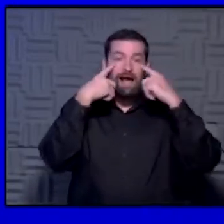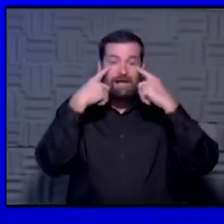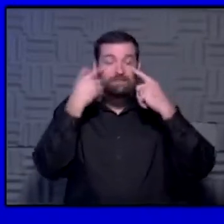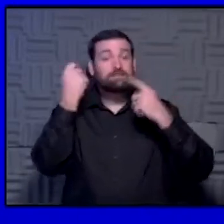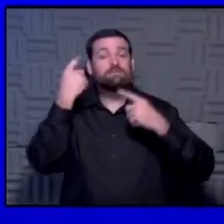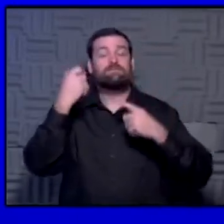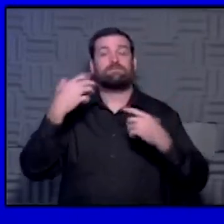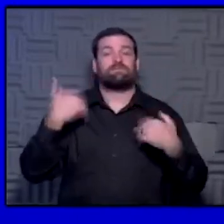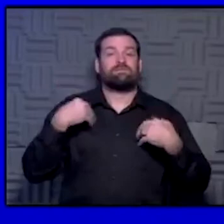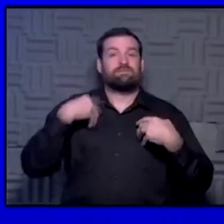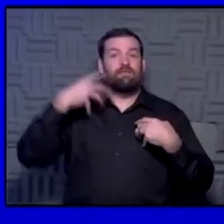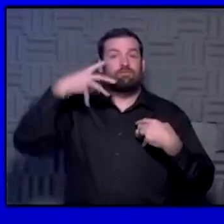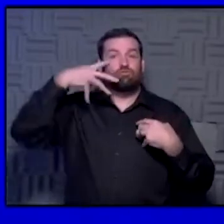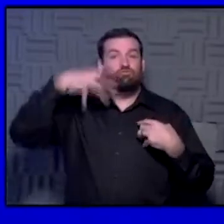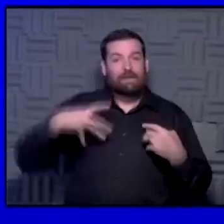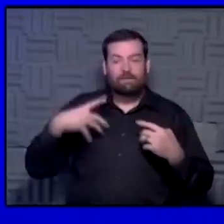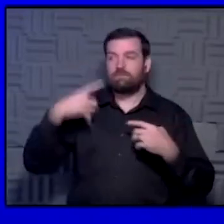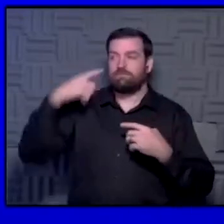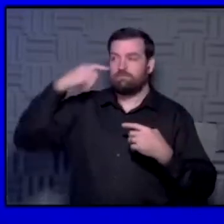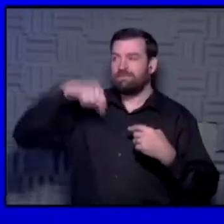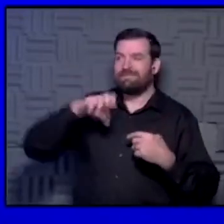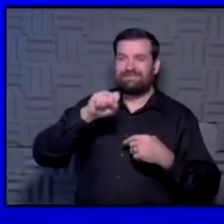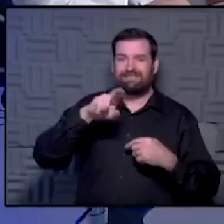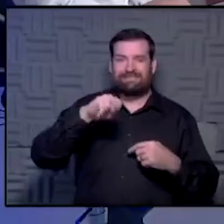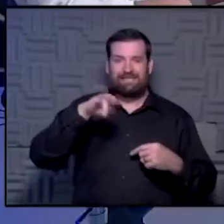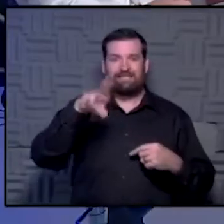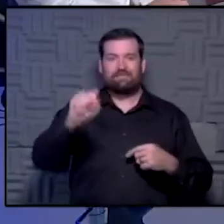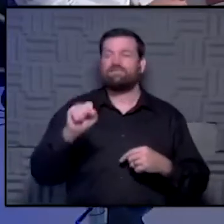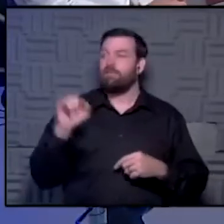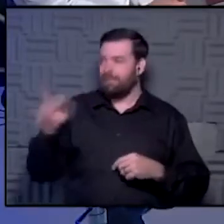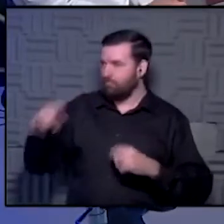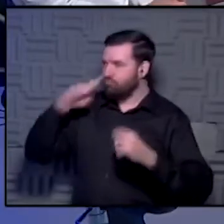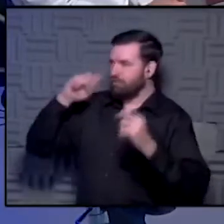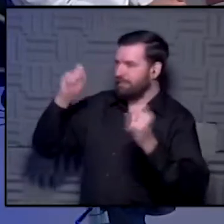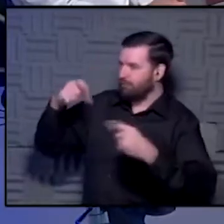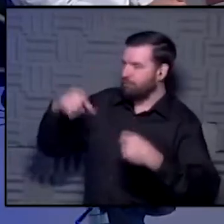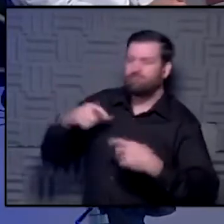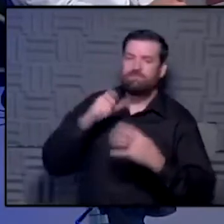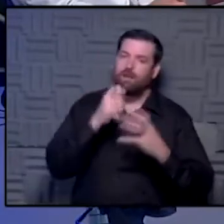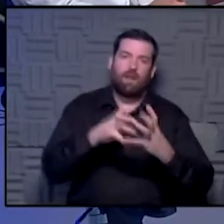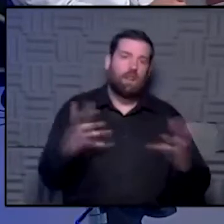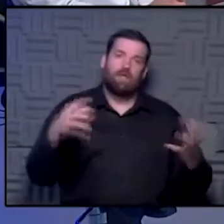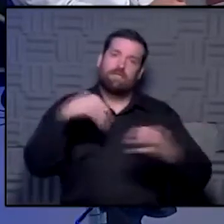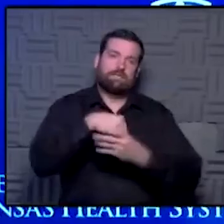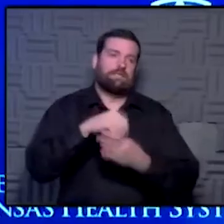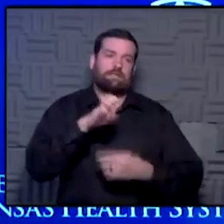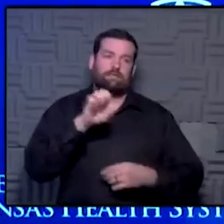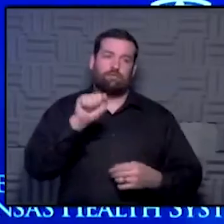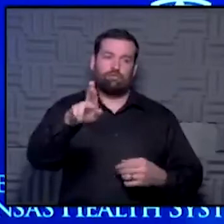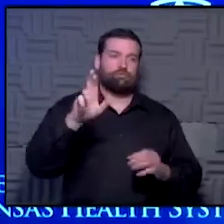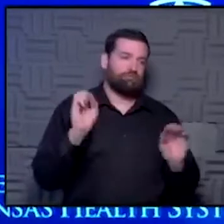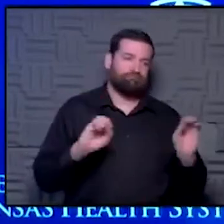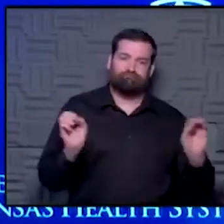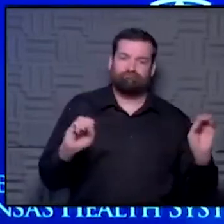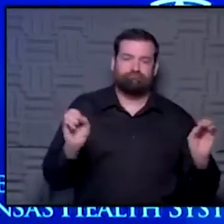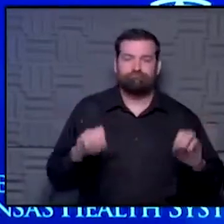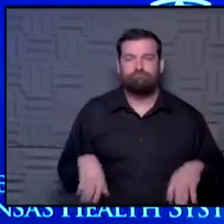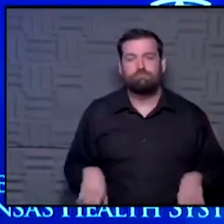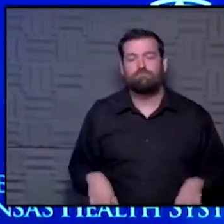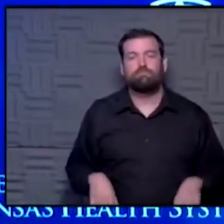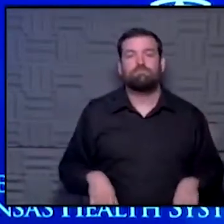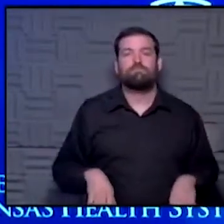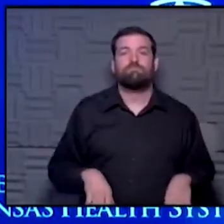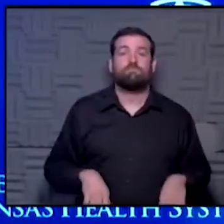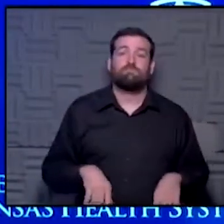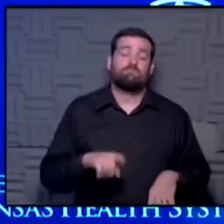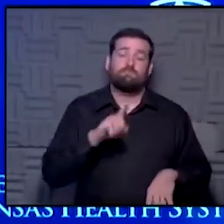and we know that there are receptors. Okay, it's all about that receptor, right? And there's not a lot of the COX-2 receptors that are inside our ears. And, Correct. And so I think that they're really